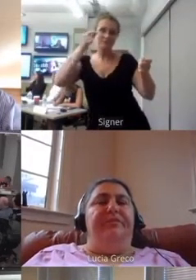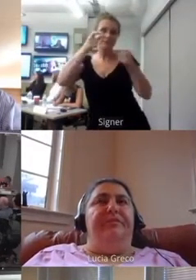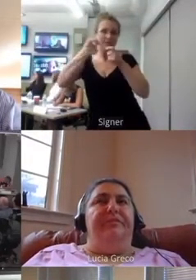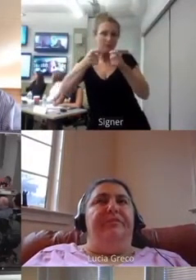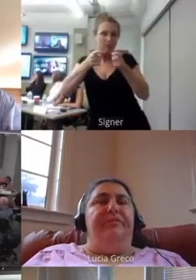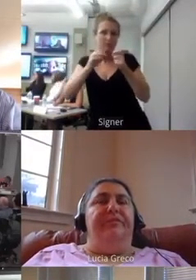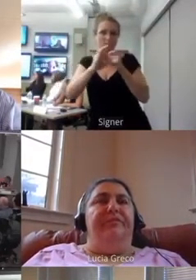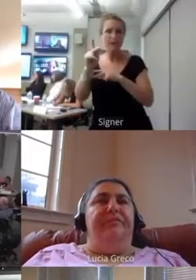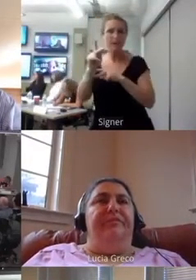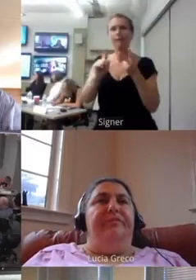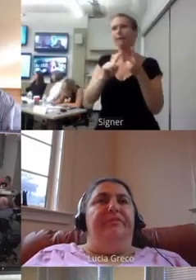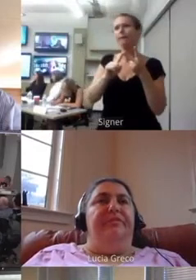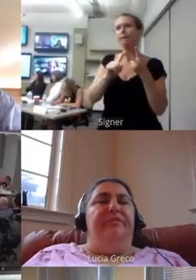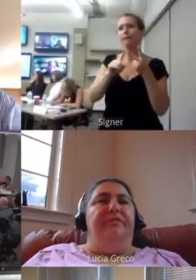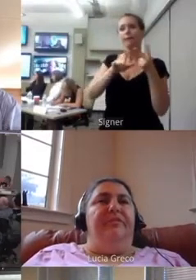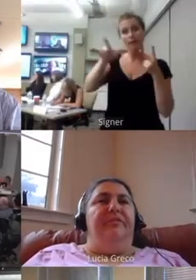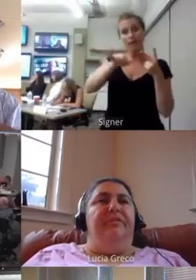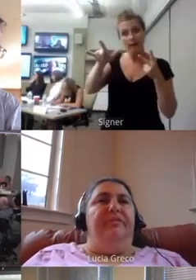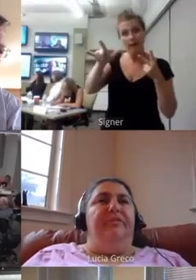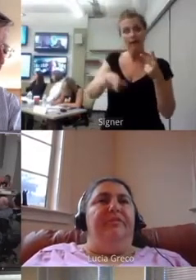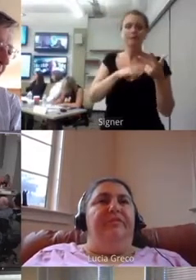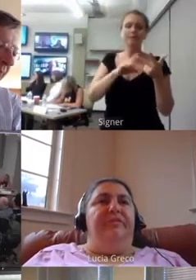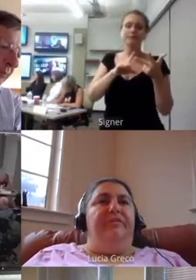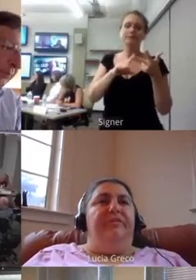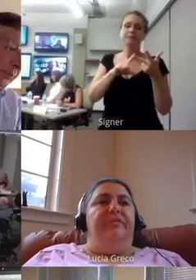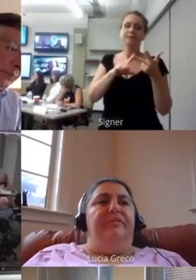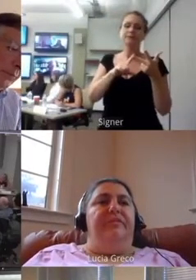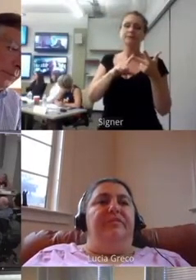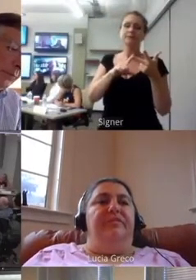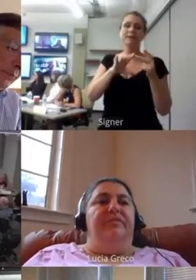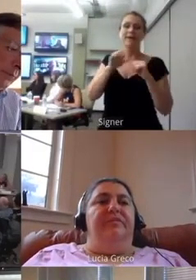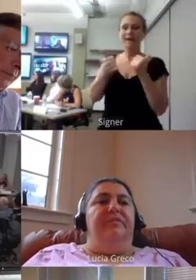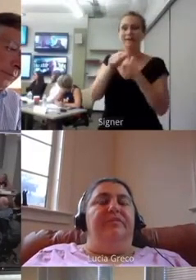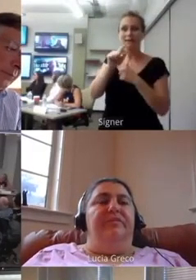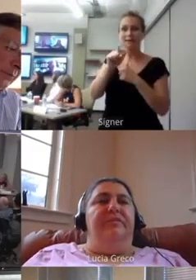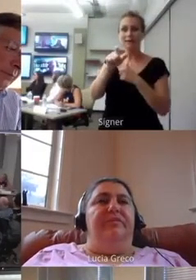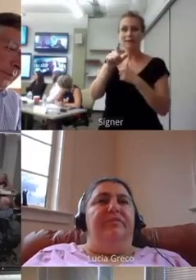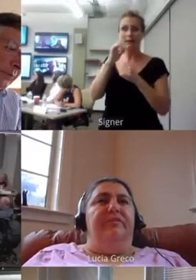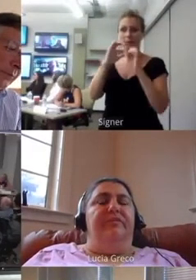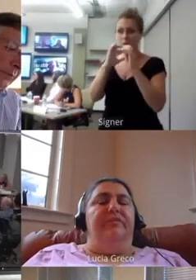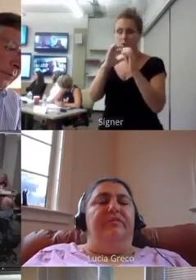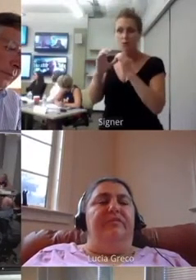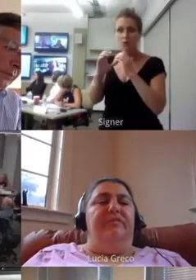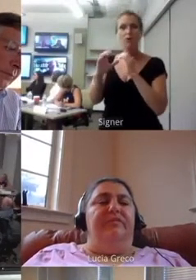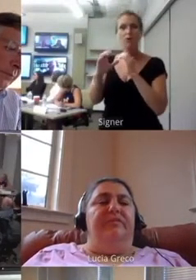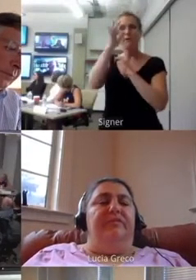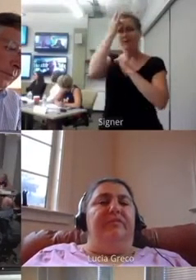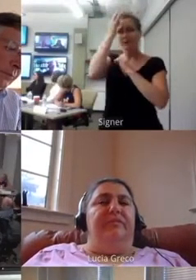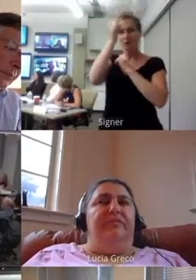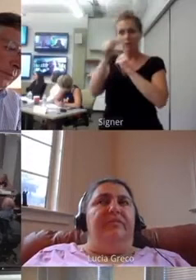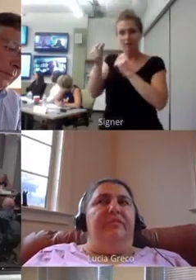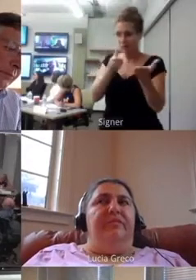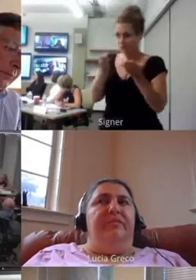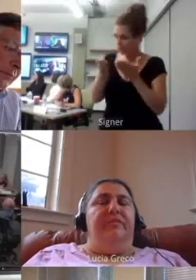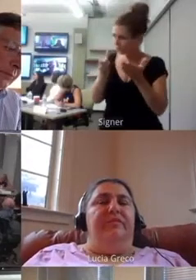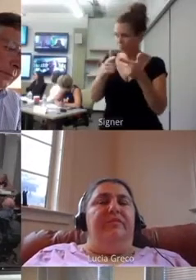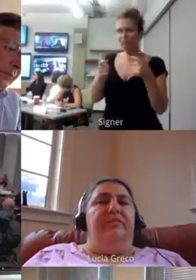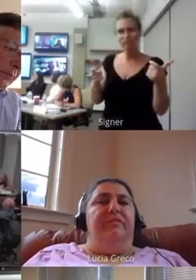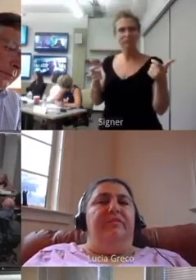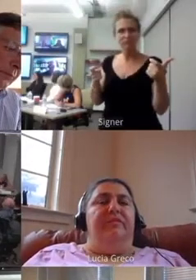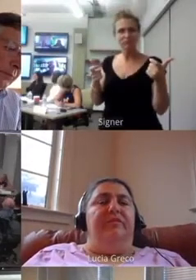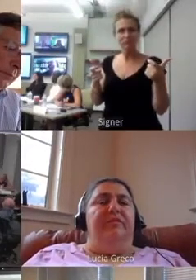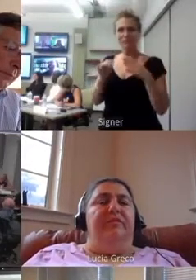air travel, telecommunications, federal government services, and the like, so that they actually